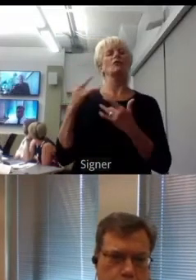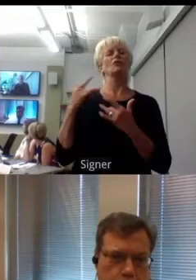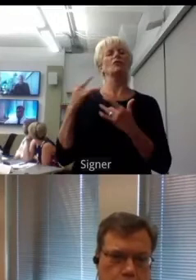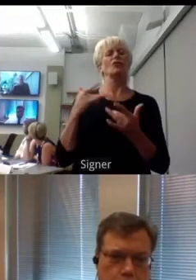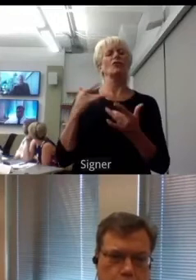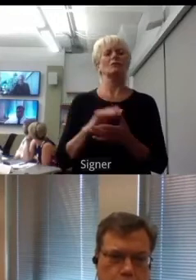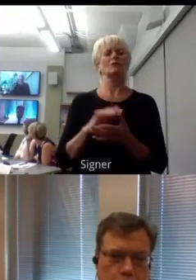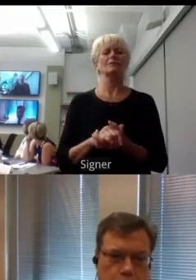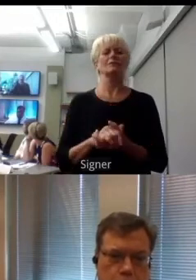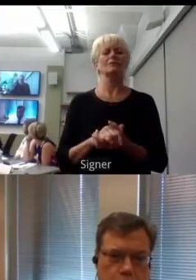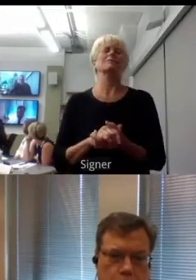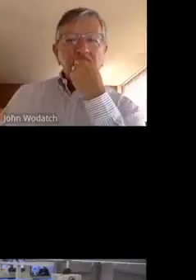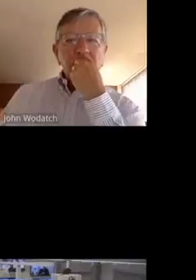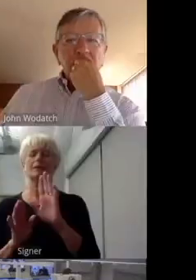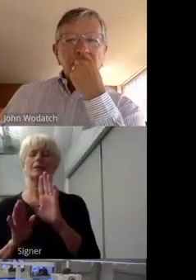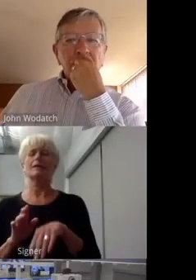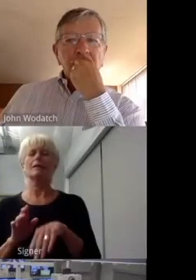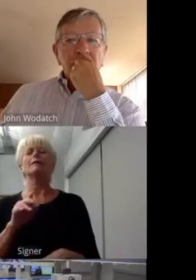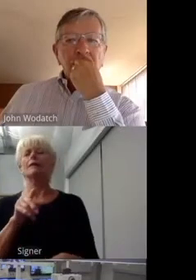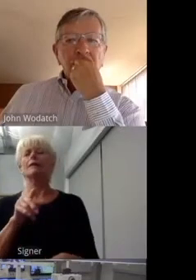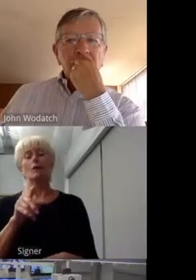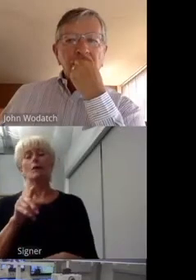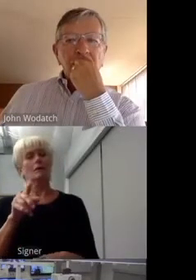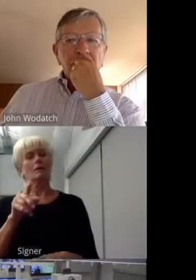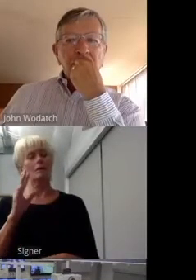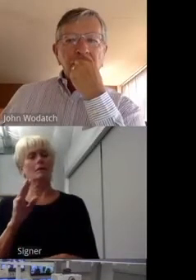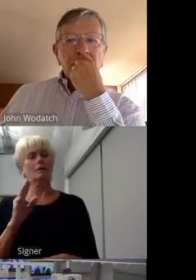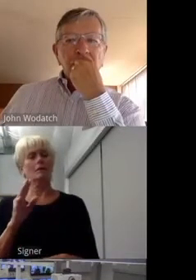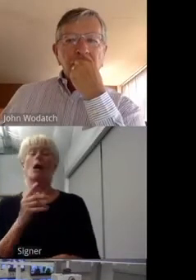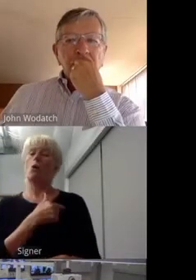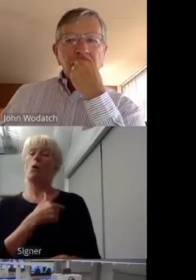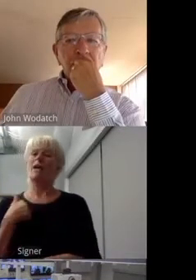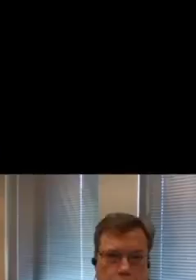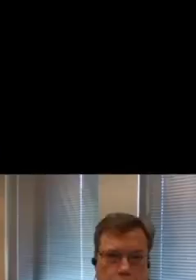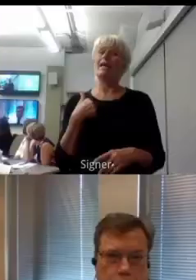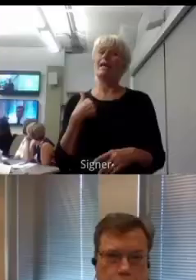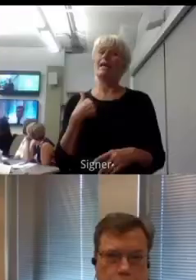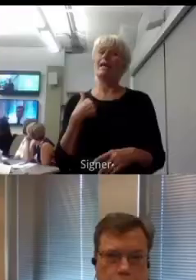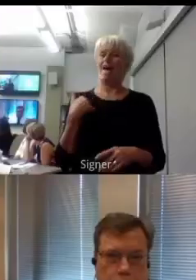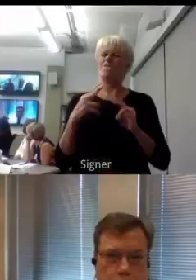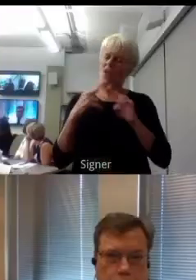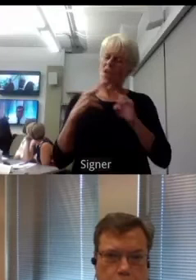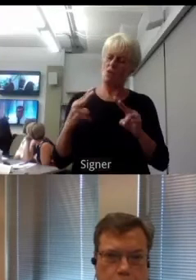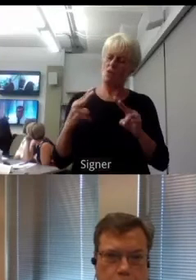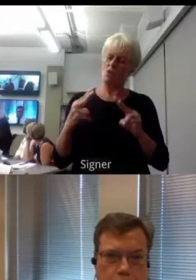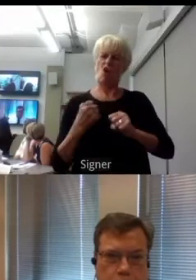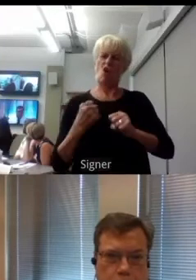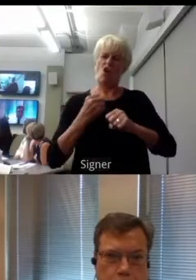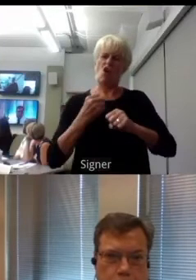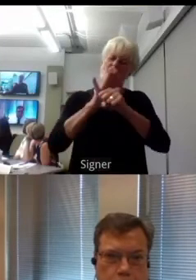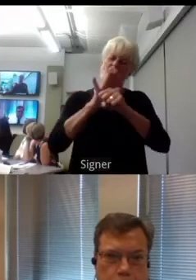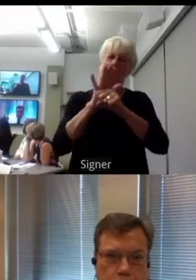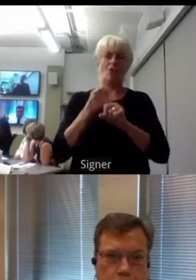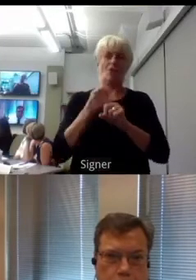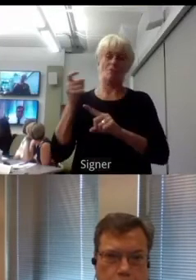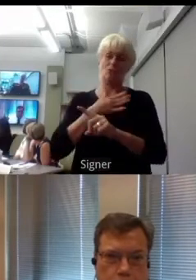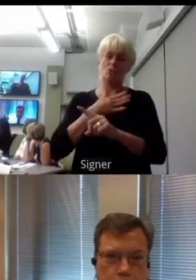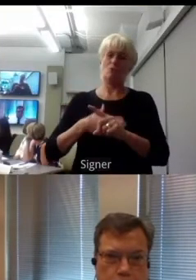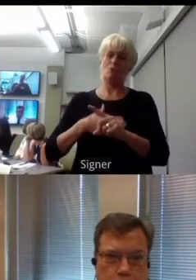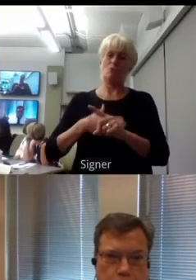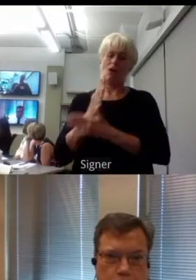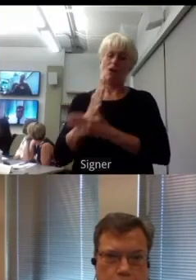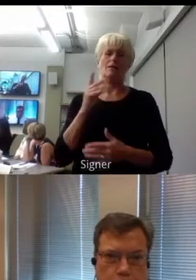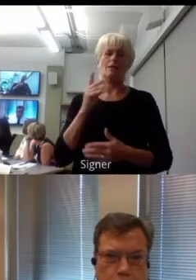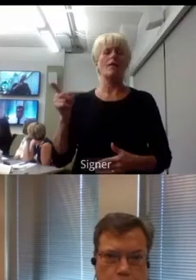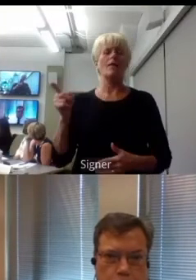strong activists who were involved with the Human Rights Commission, and all throughout there was this underlying concern that somehow this act would